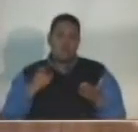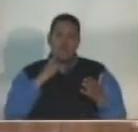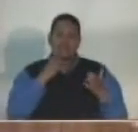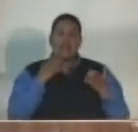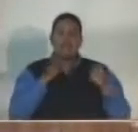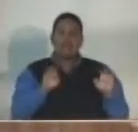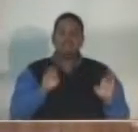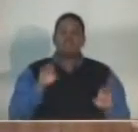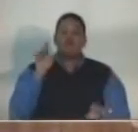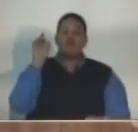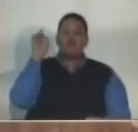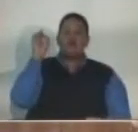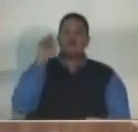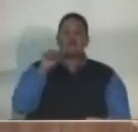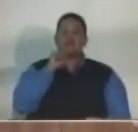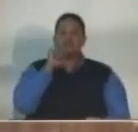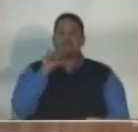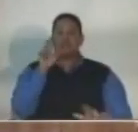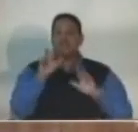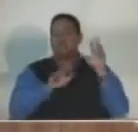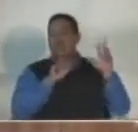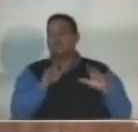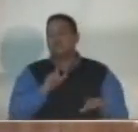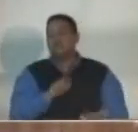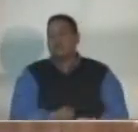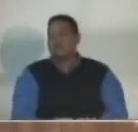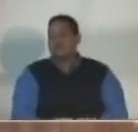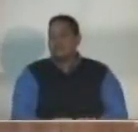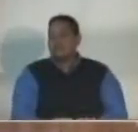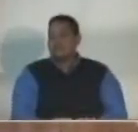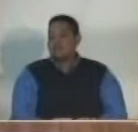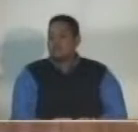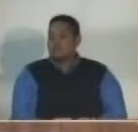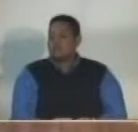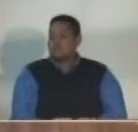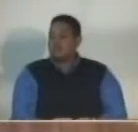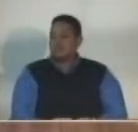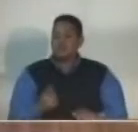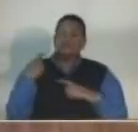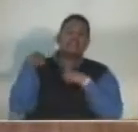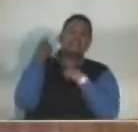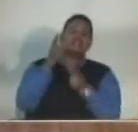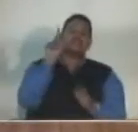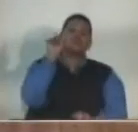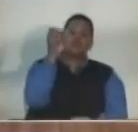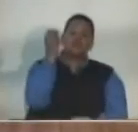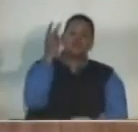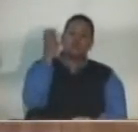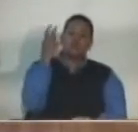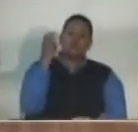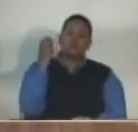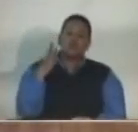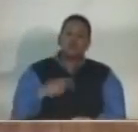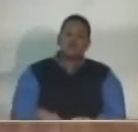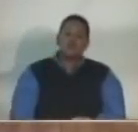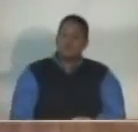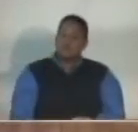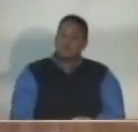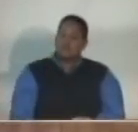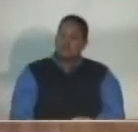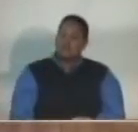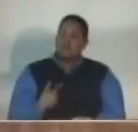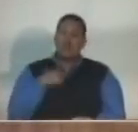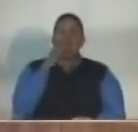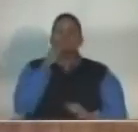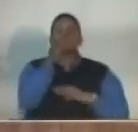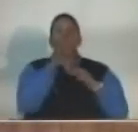must be to calibrate investment with need. Since 2012, we have replaced